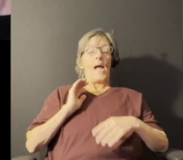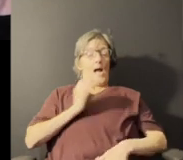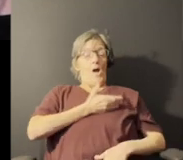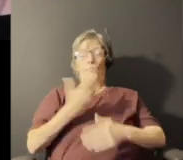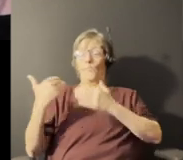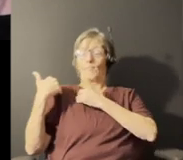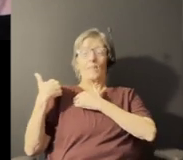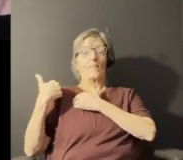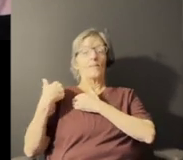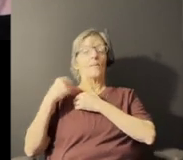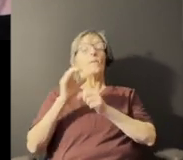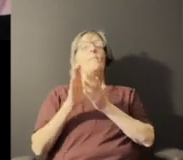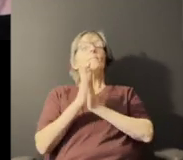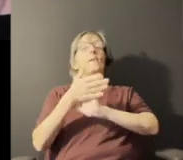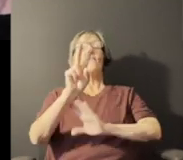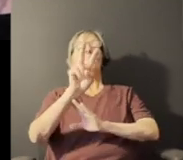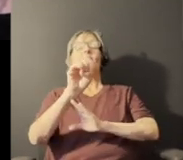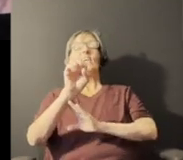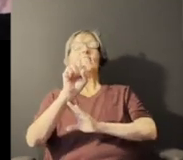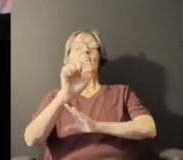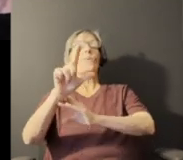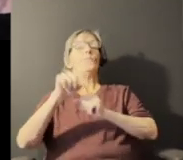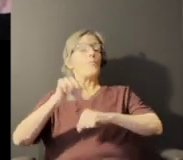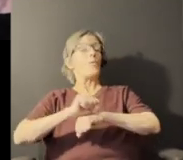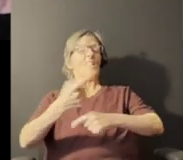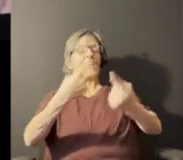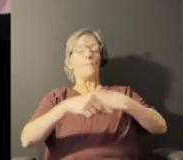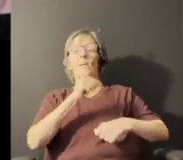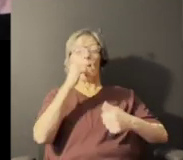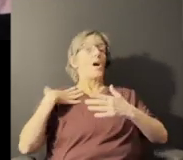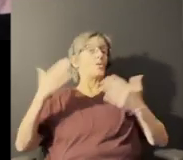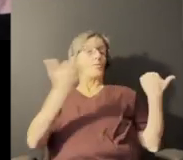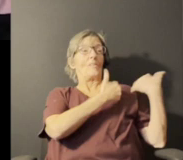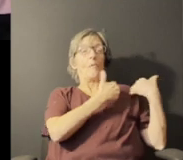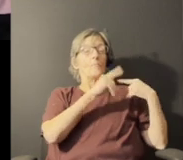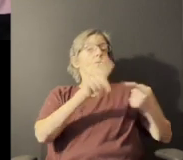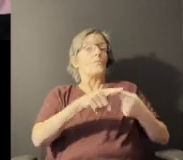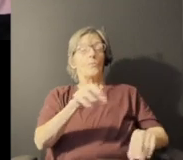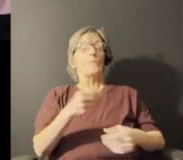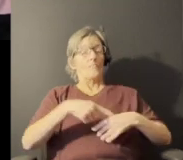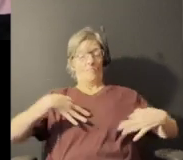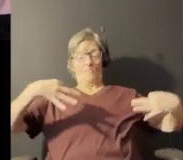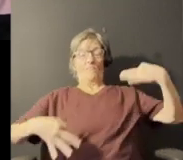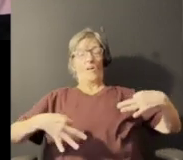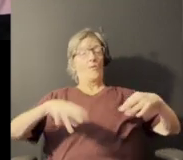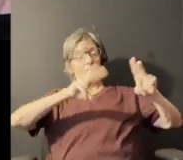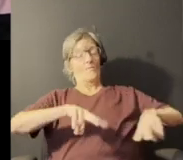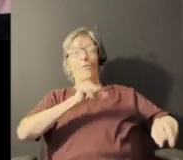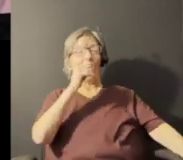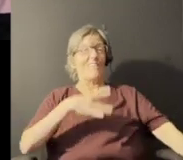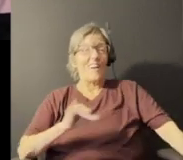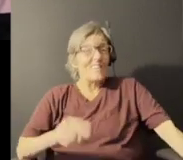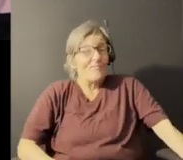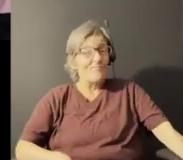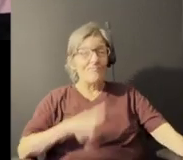it's our responsibility to be a vessel through which this work comes. And it's not our responsibility to judge it or even